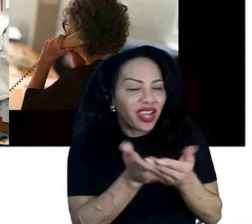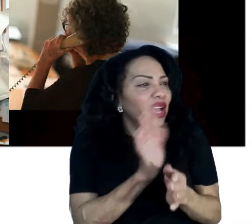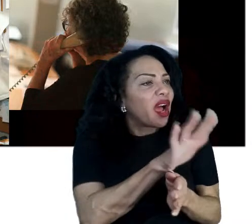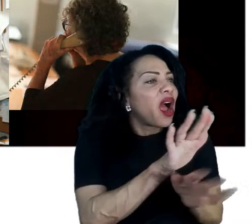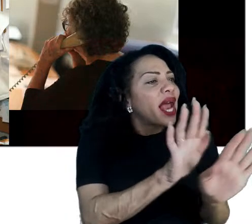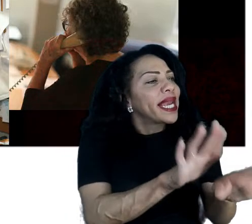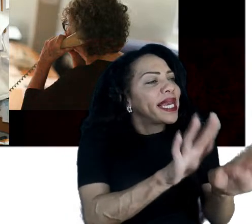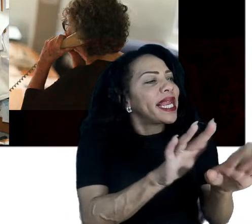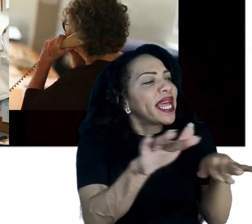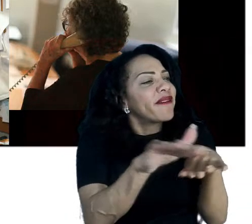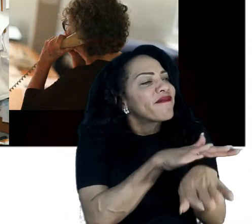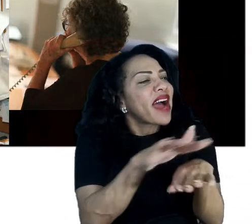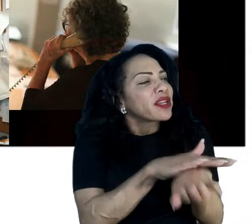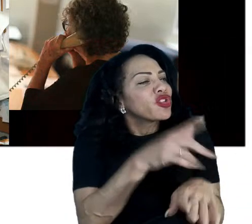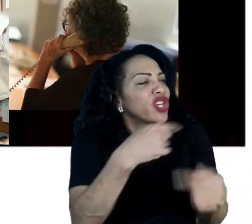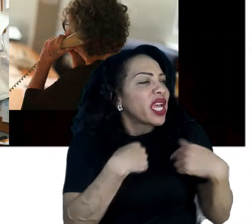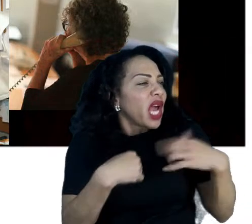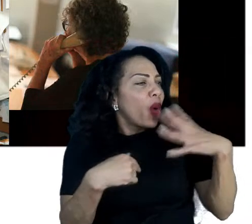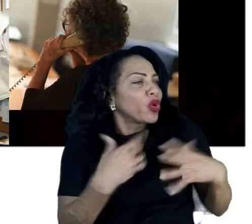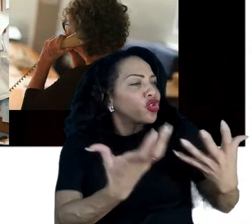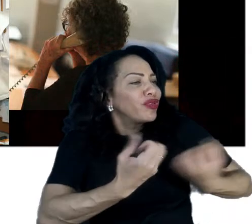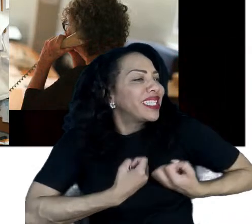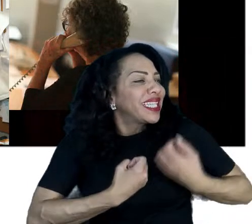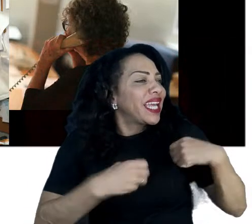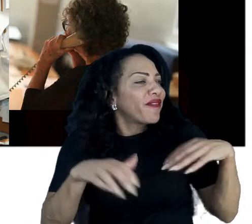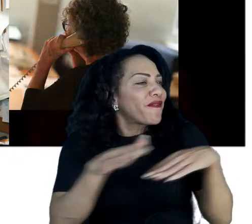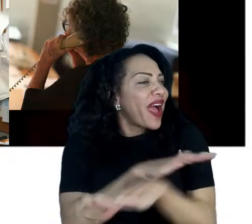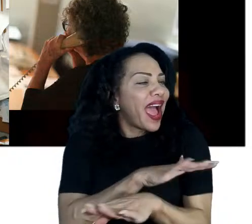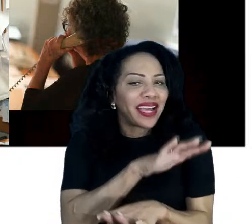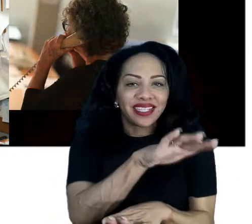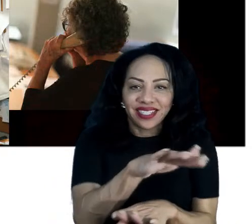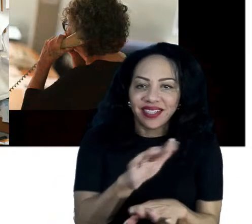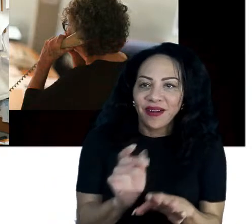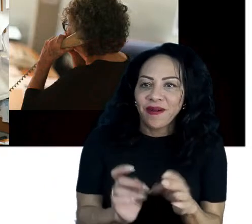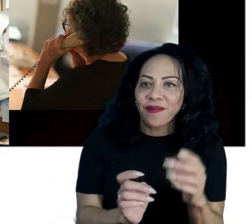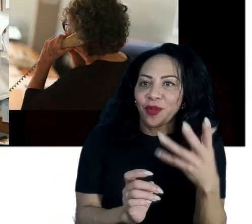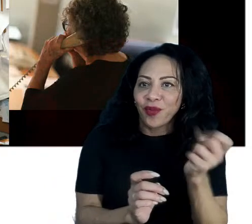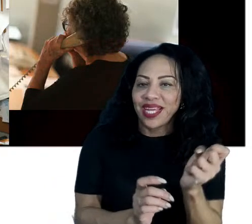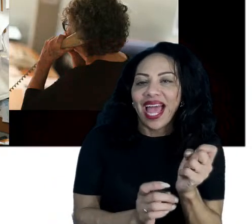could receive their fax. We had a very simple invitation to visitors.